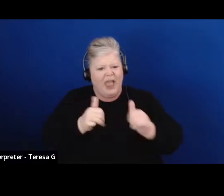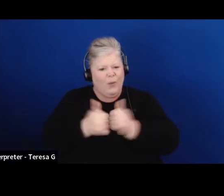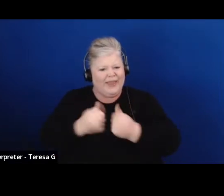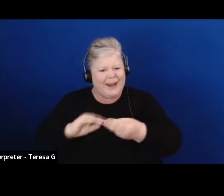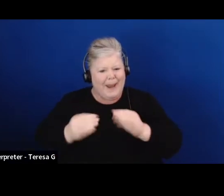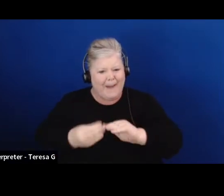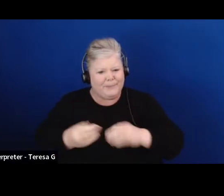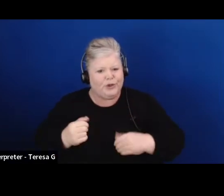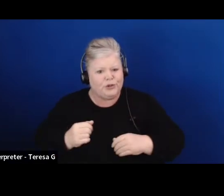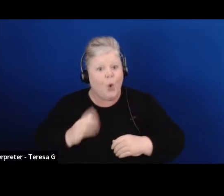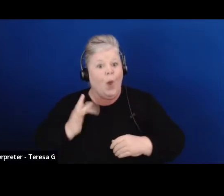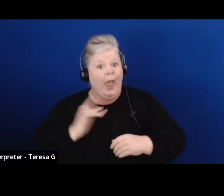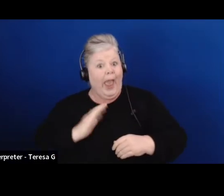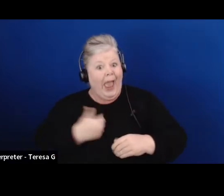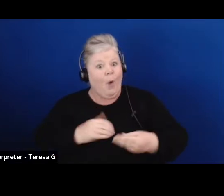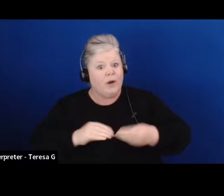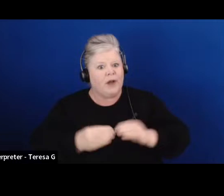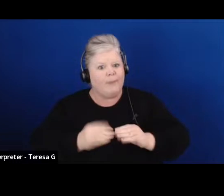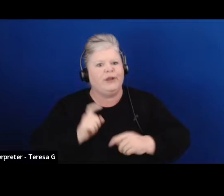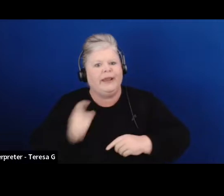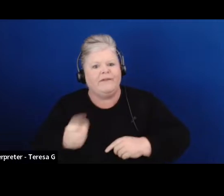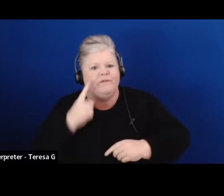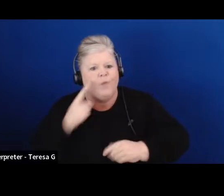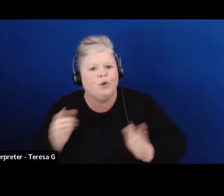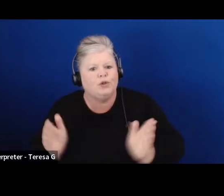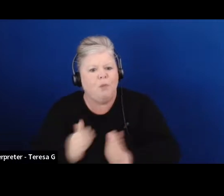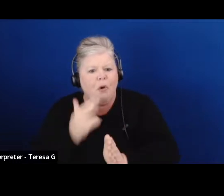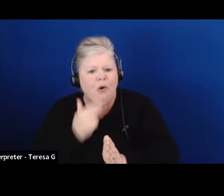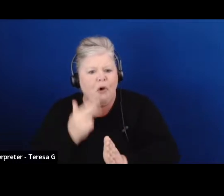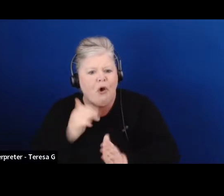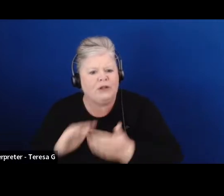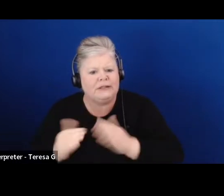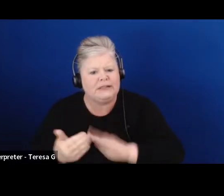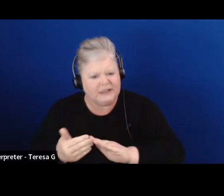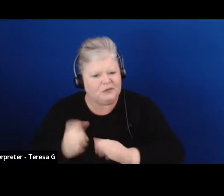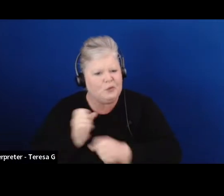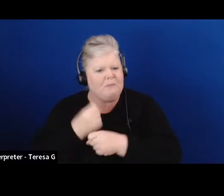population to the small cities to make them like you."